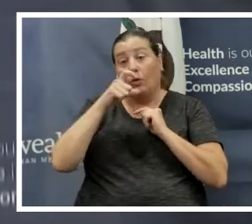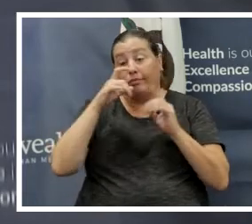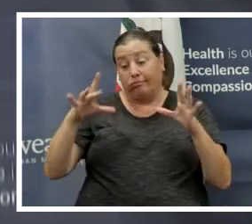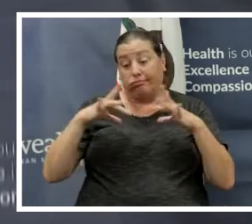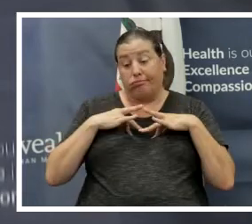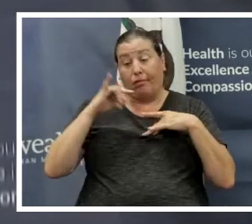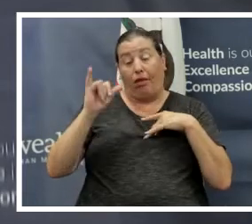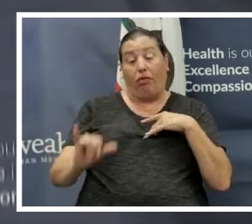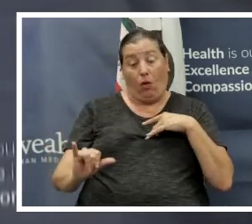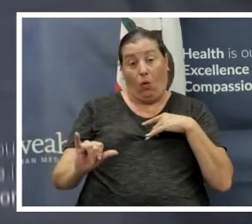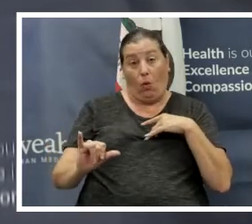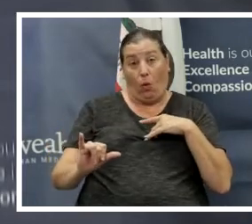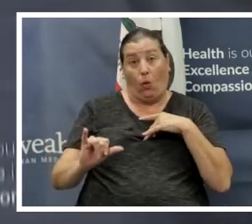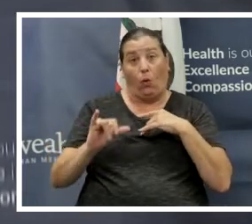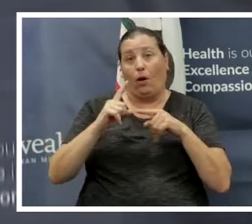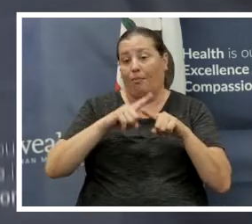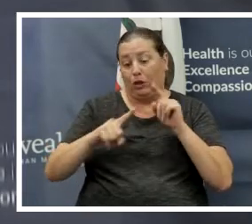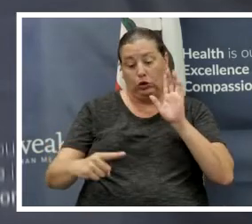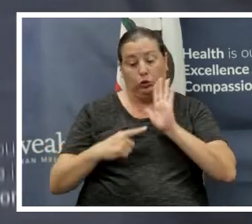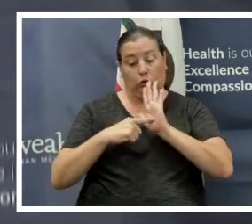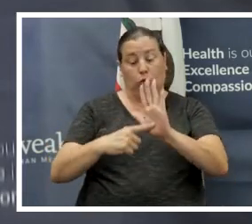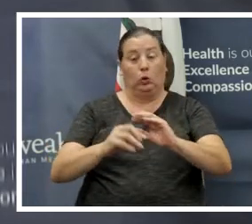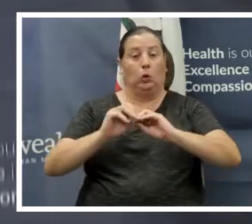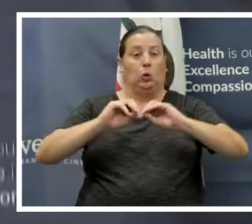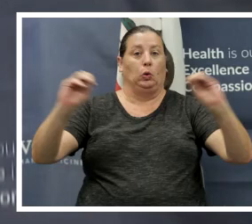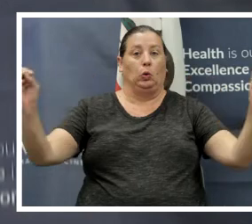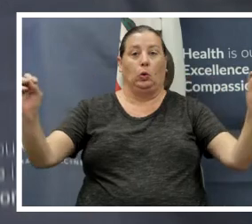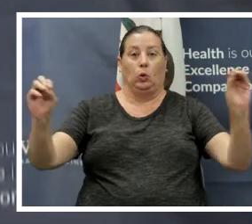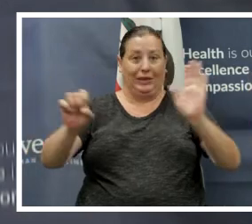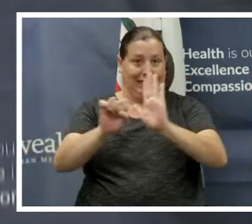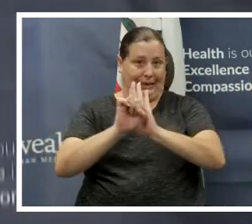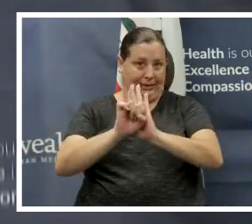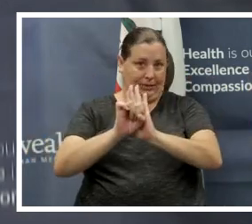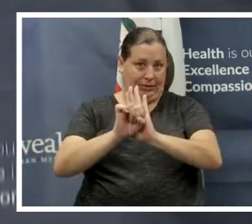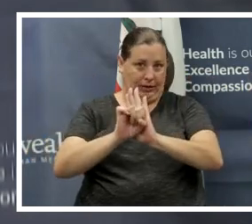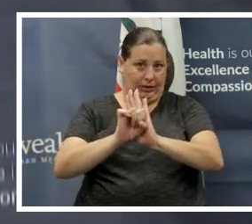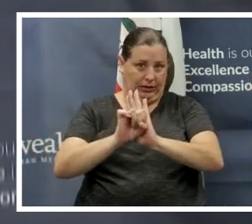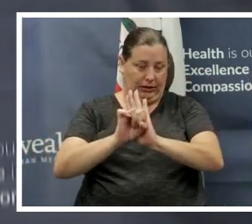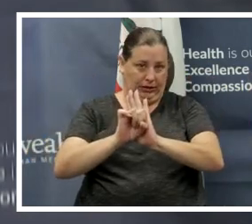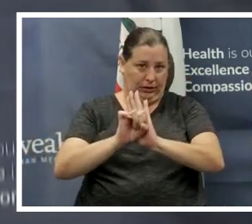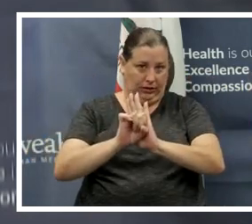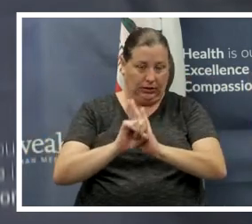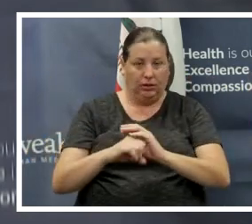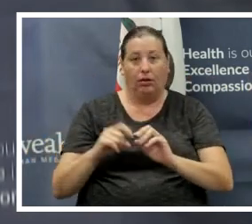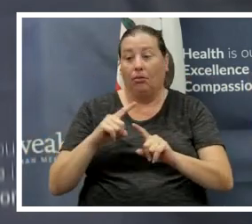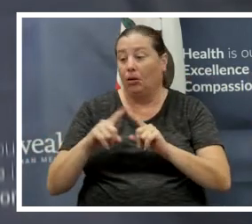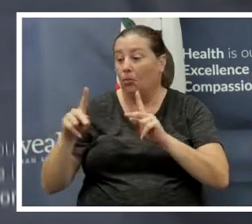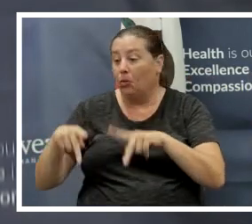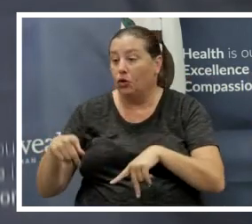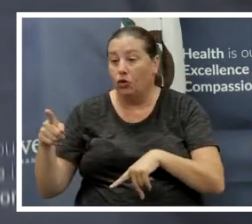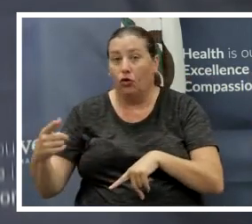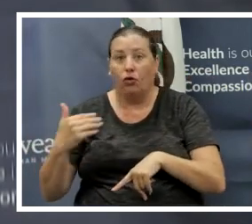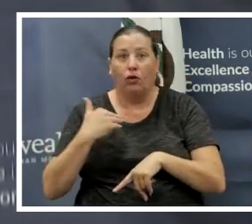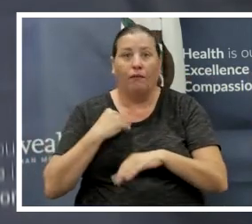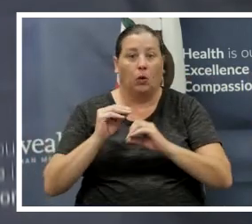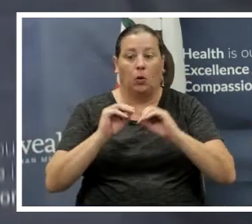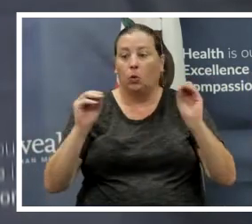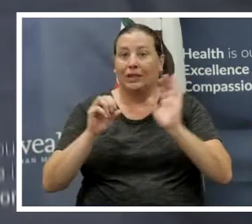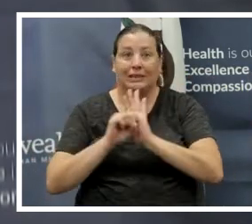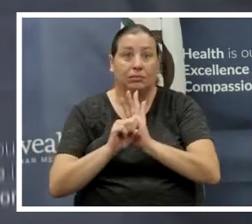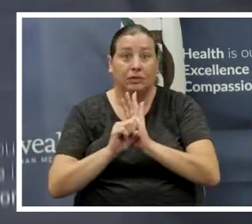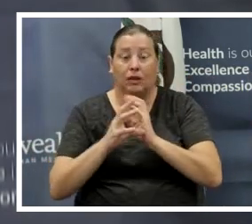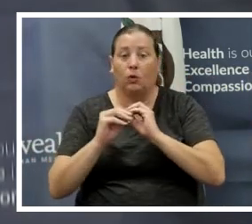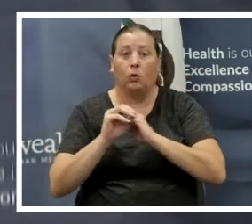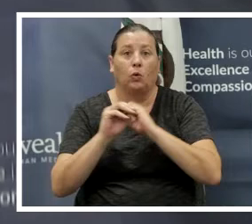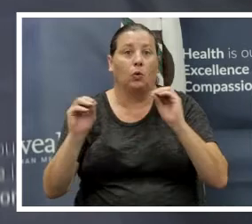called asymptomatic. Right. But then there is a person No symptoms. that not only do they not have symptoms, they don't have the virus. Right. And